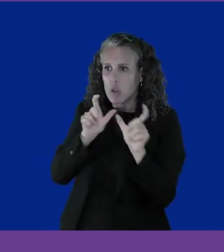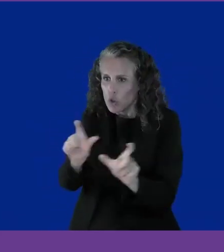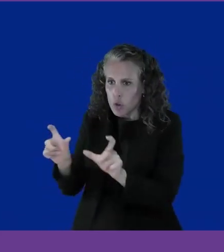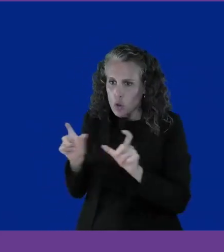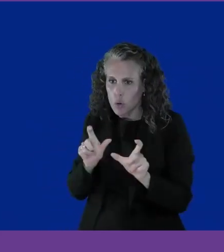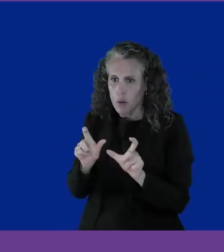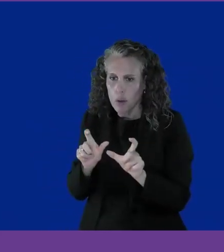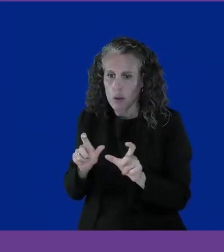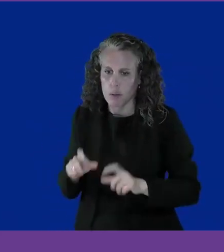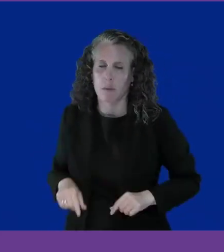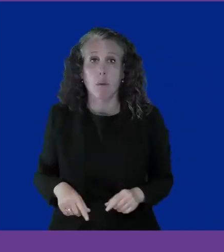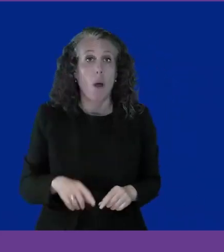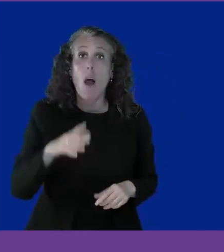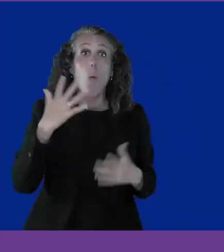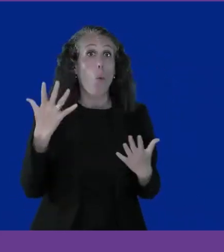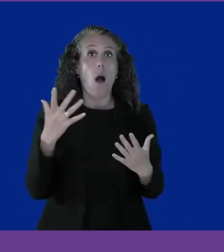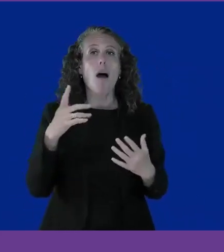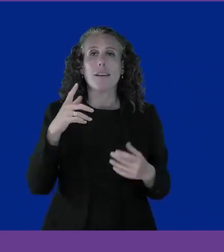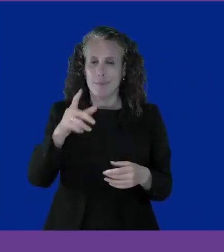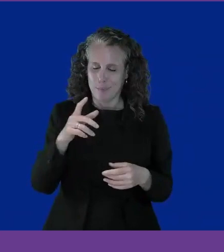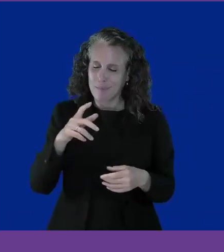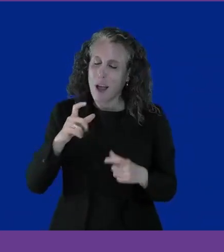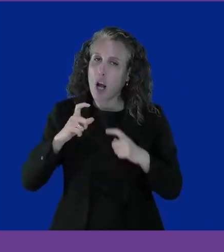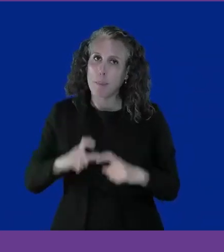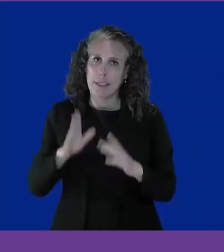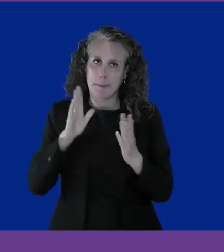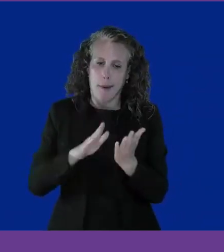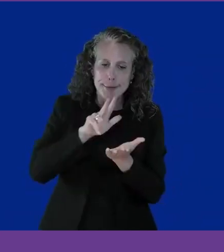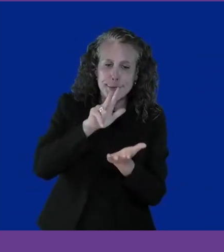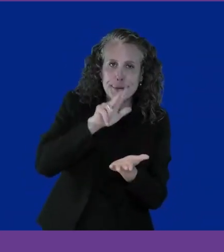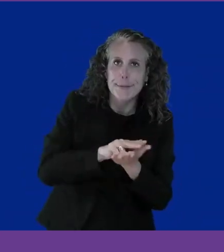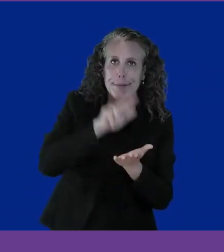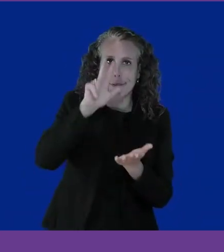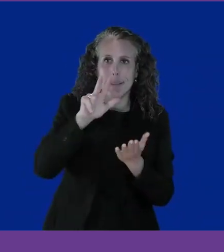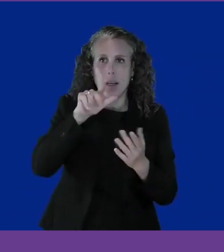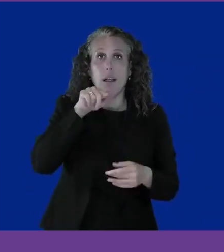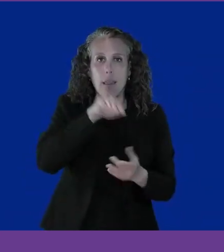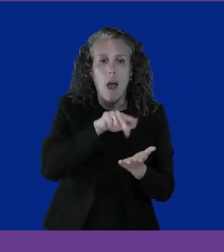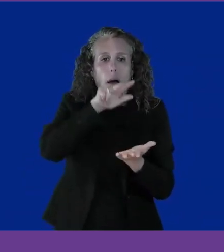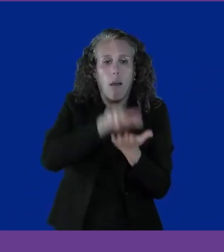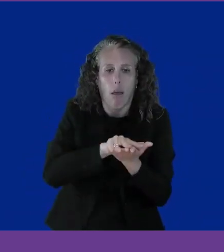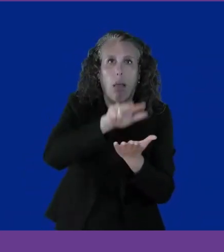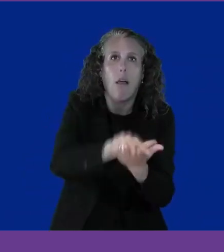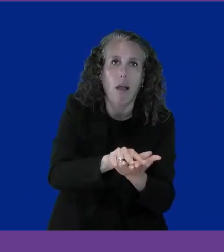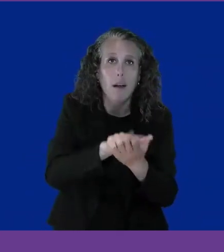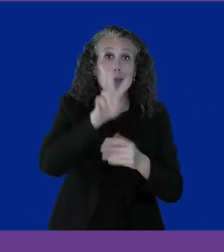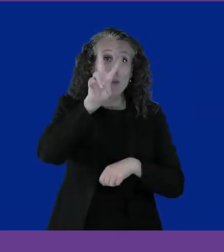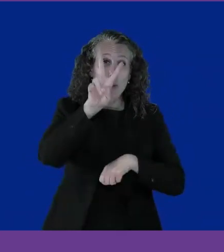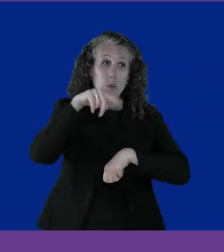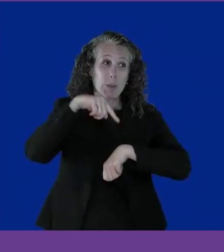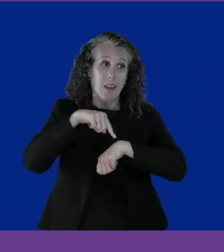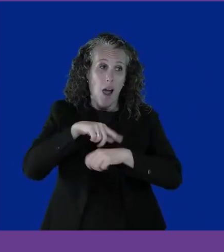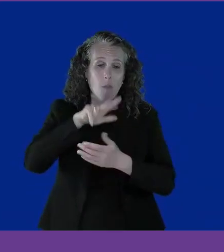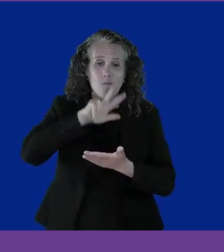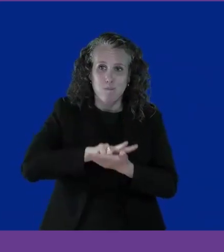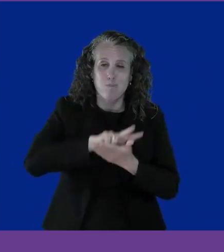as you may know, strong customer authentication. This is the two-factor authentication based